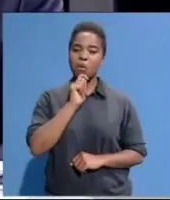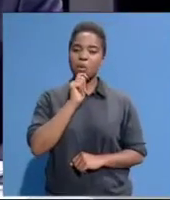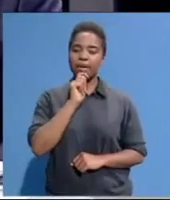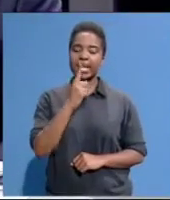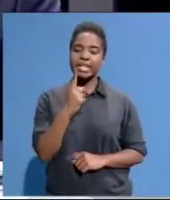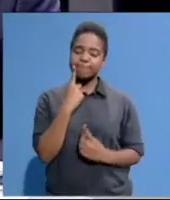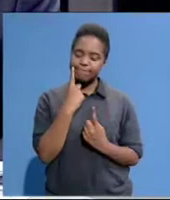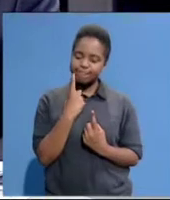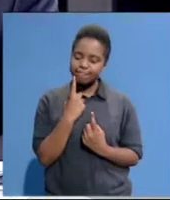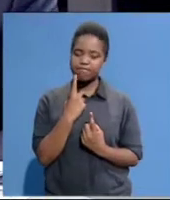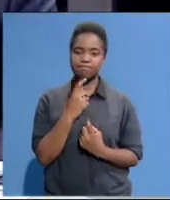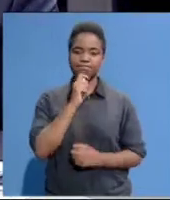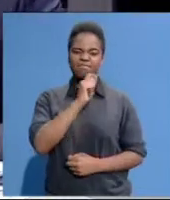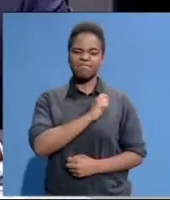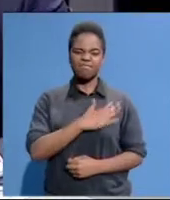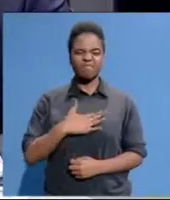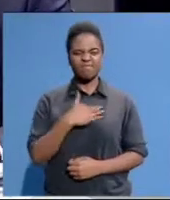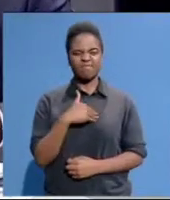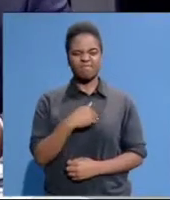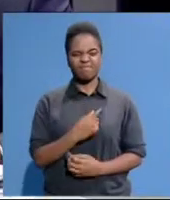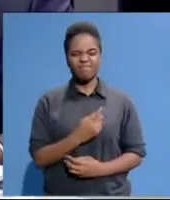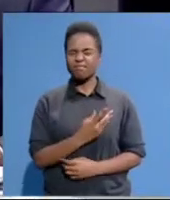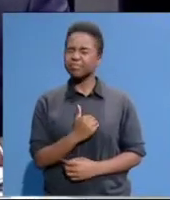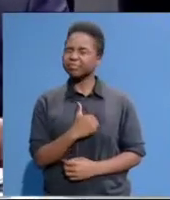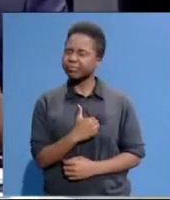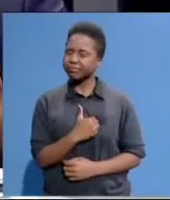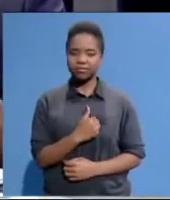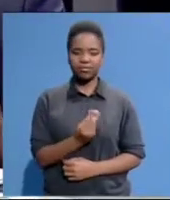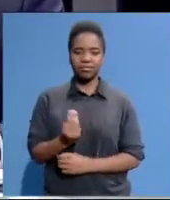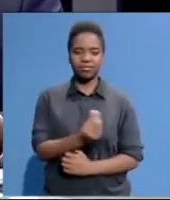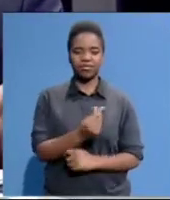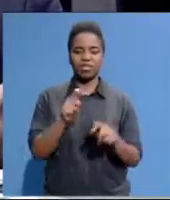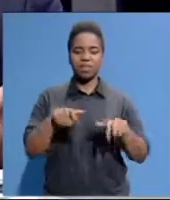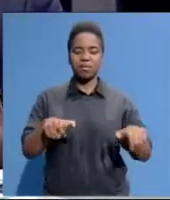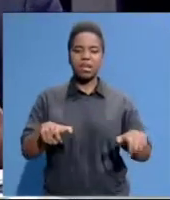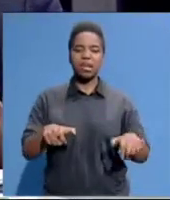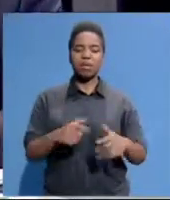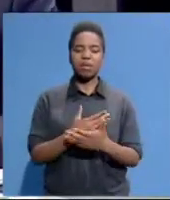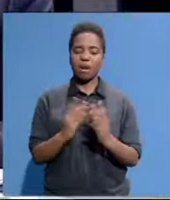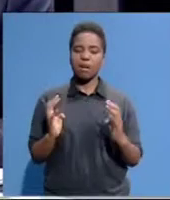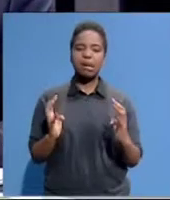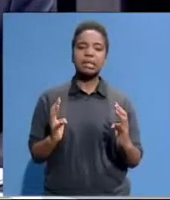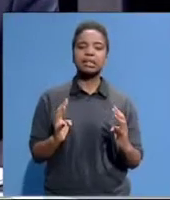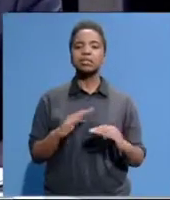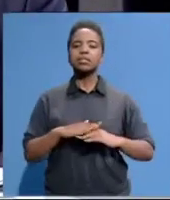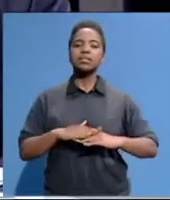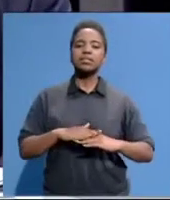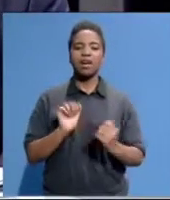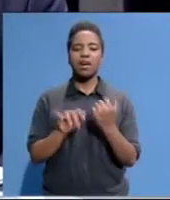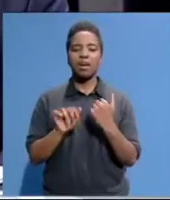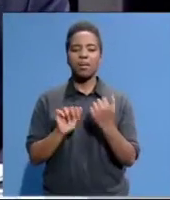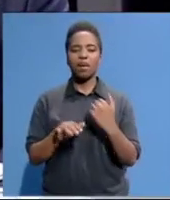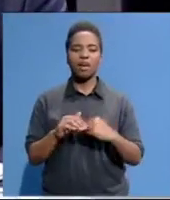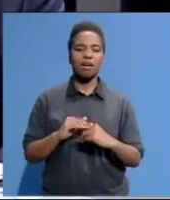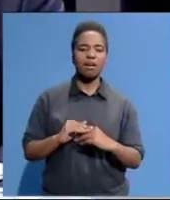few tears as well, because it was about the dawning, that realization. People lined the streets, those who couldn't get in, lined the highways as well,